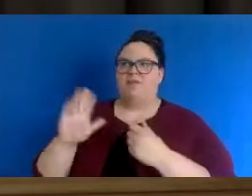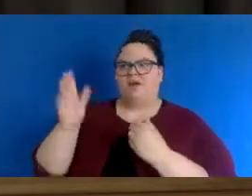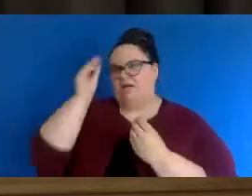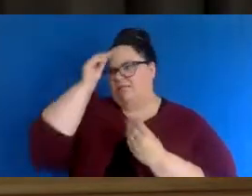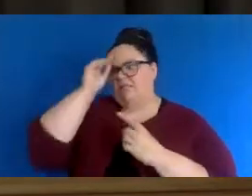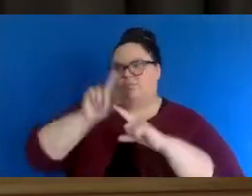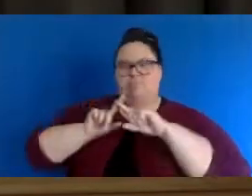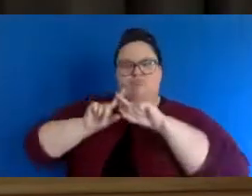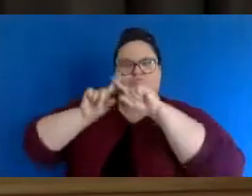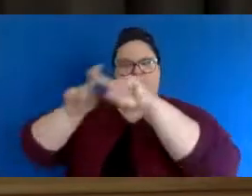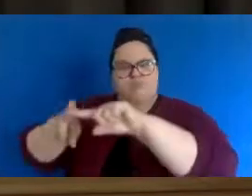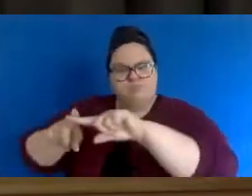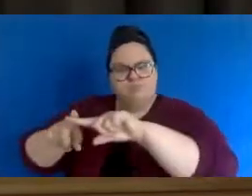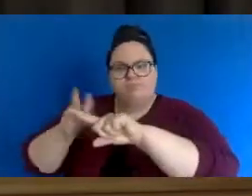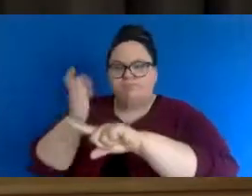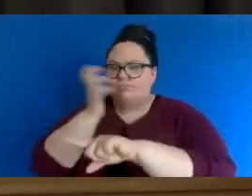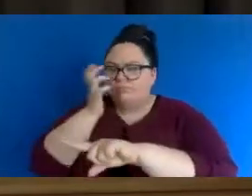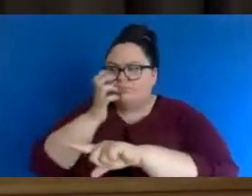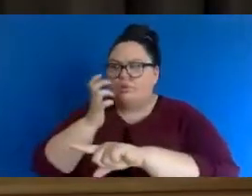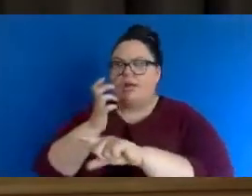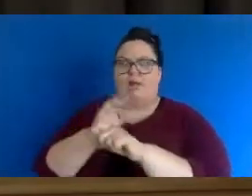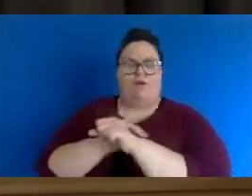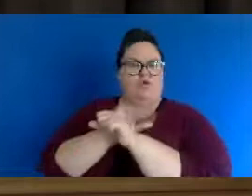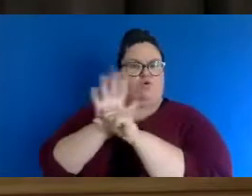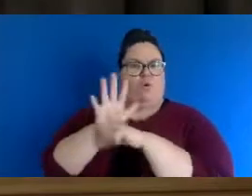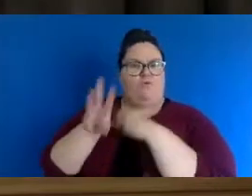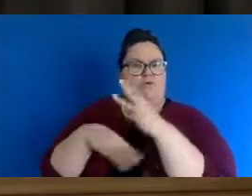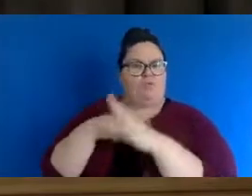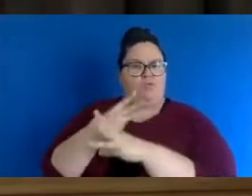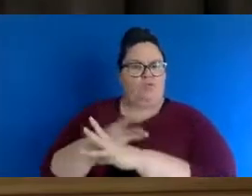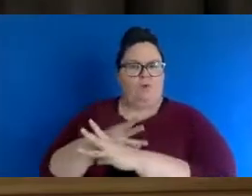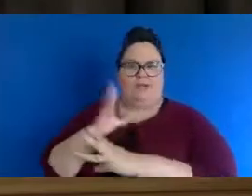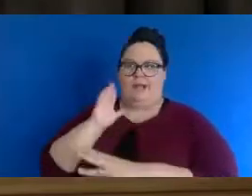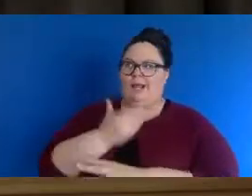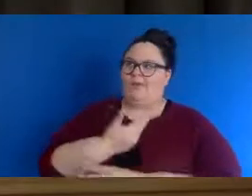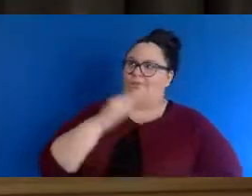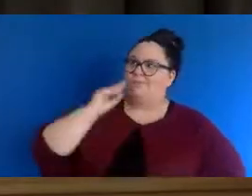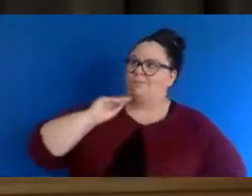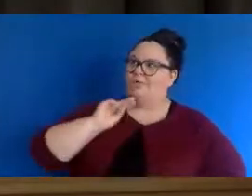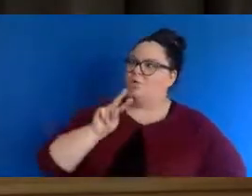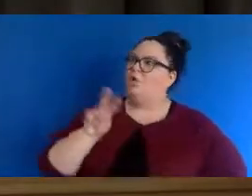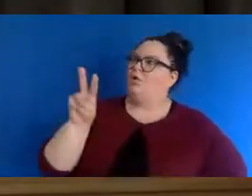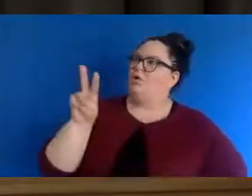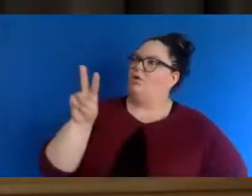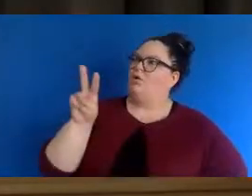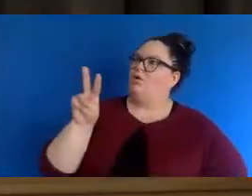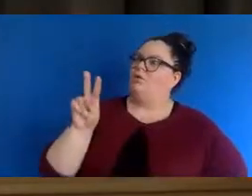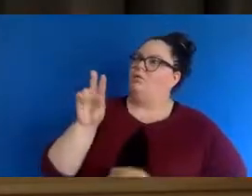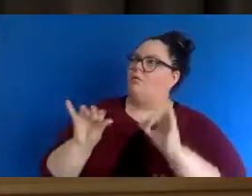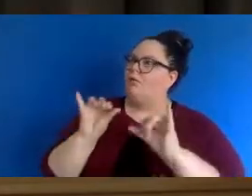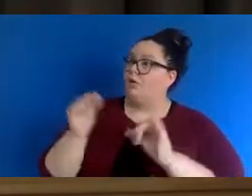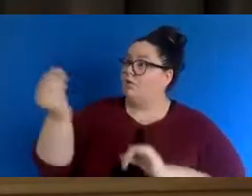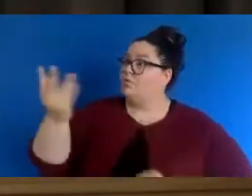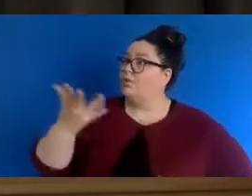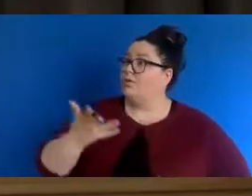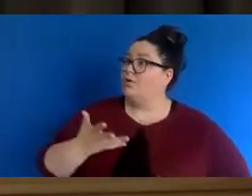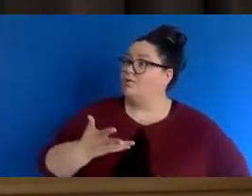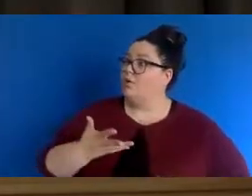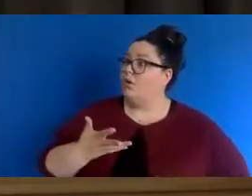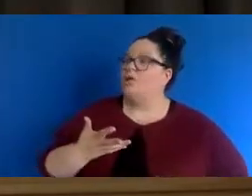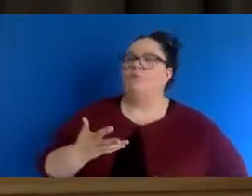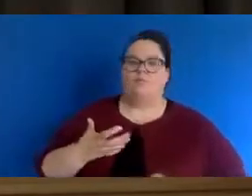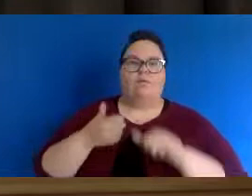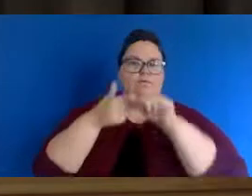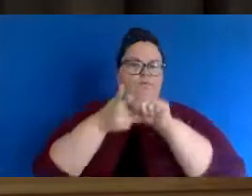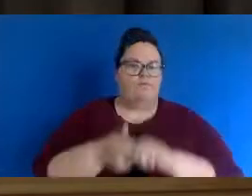and we've always, through our COVID reality and our experiences, that we will make the best decision we can make on any given